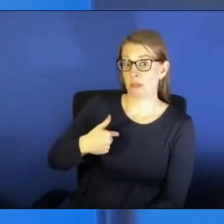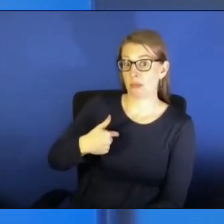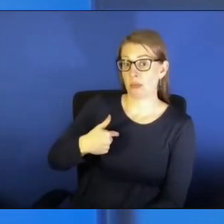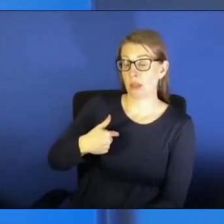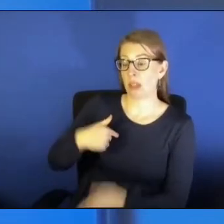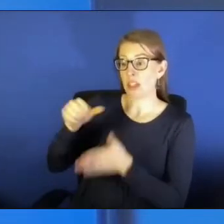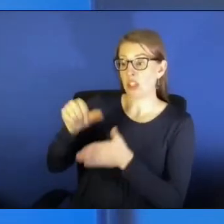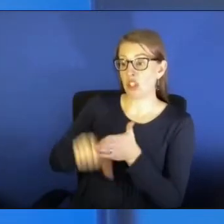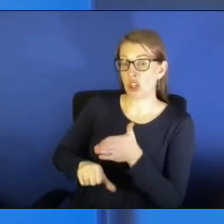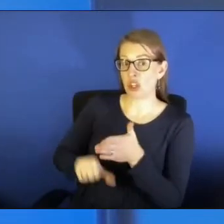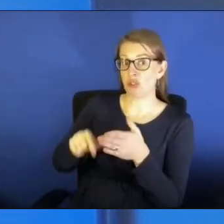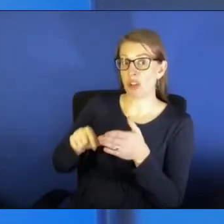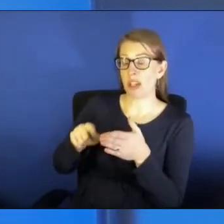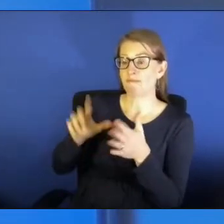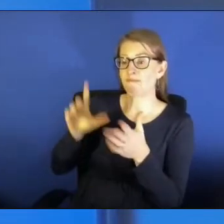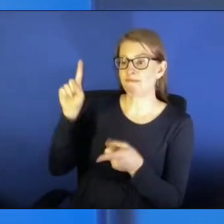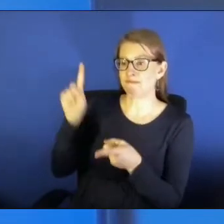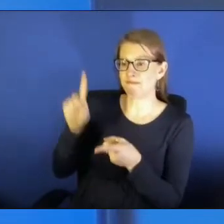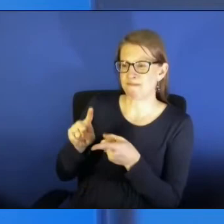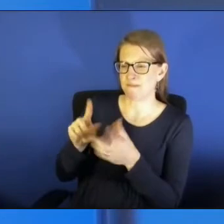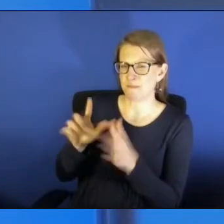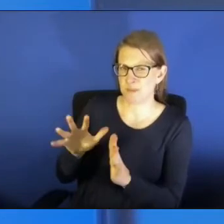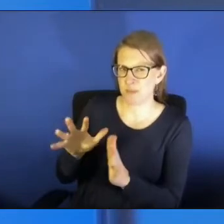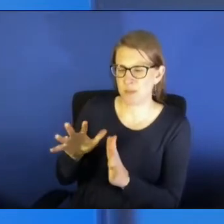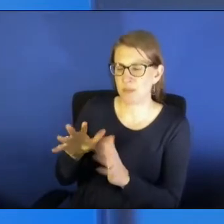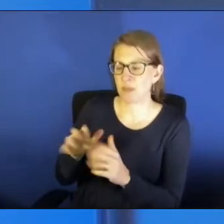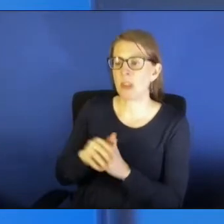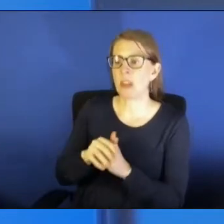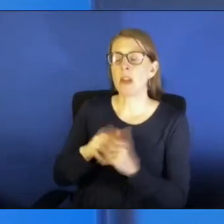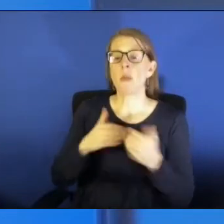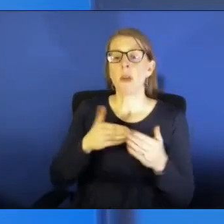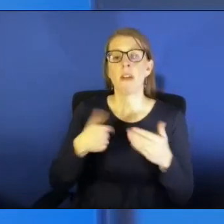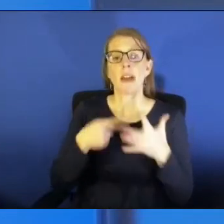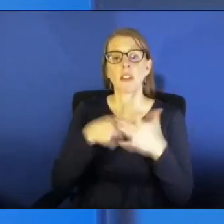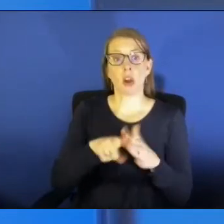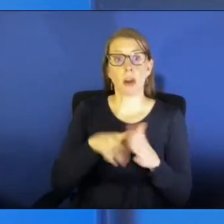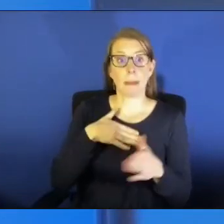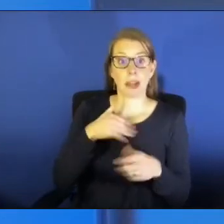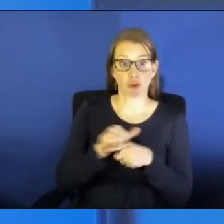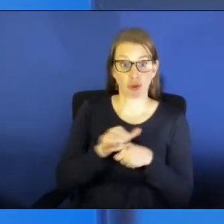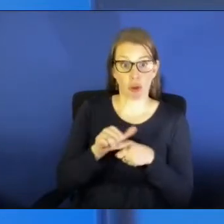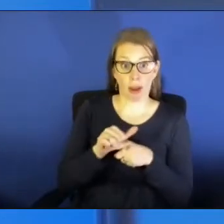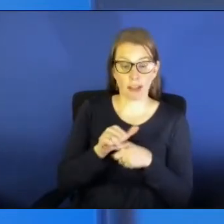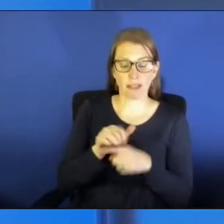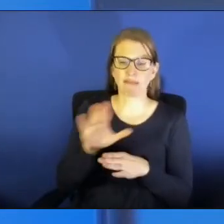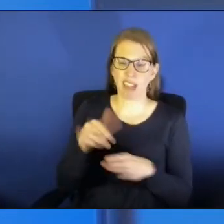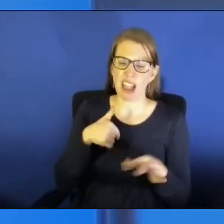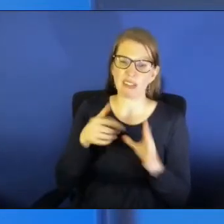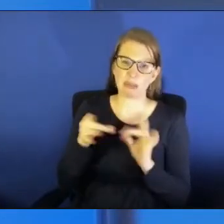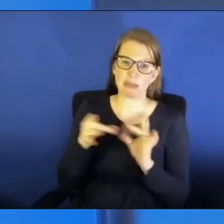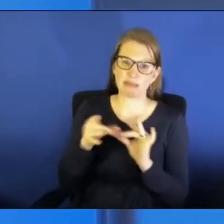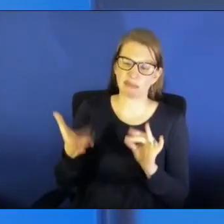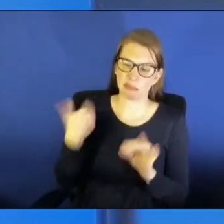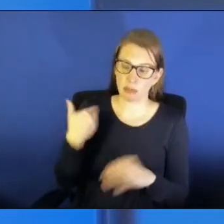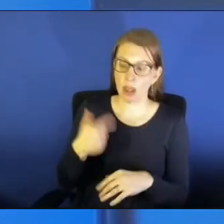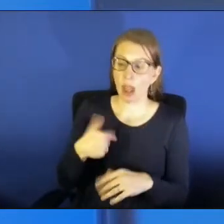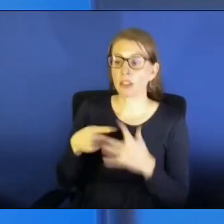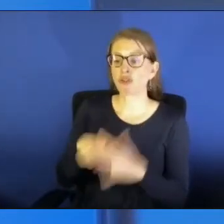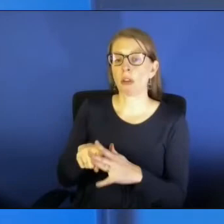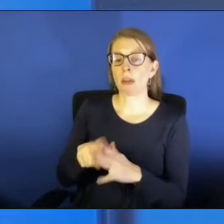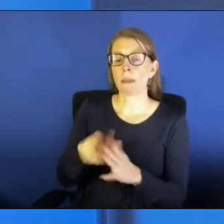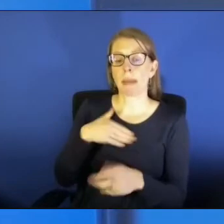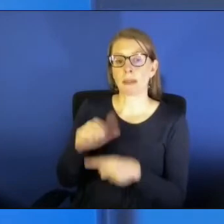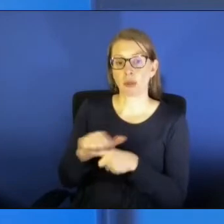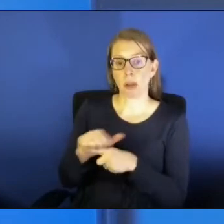I'm doing. When I started my training, and I've alluded to this before, when I started my training, the